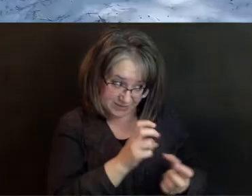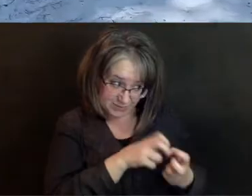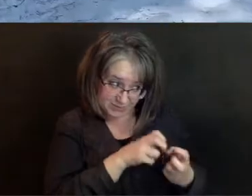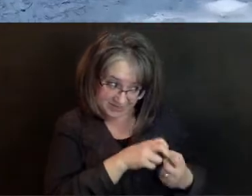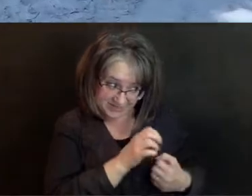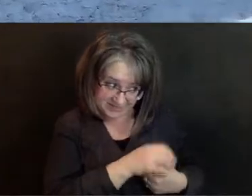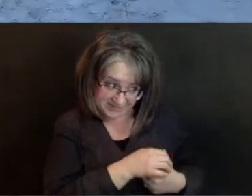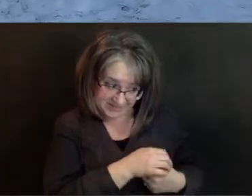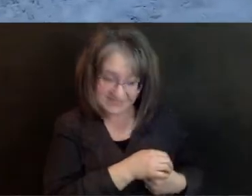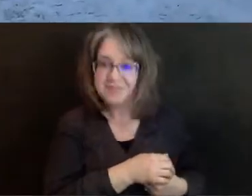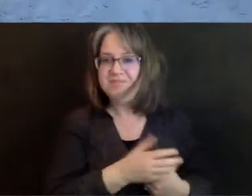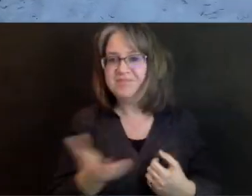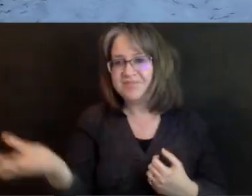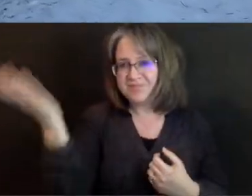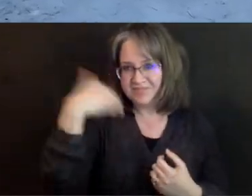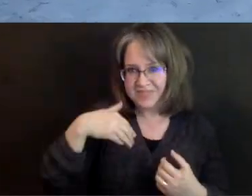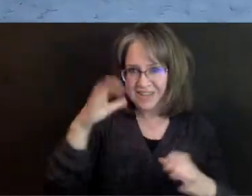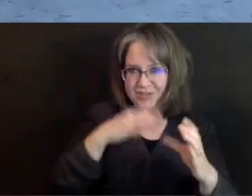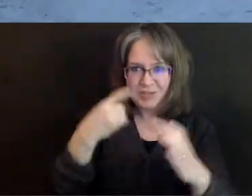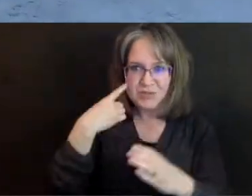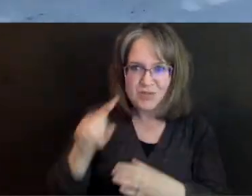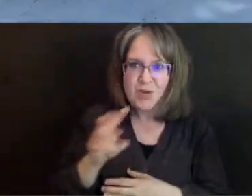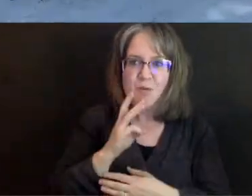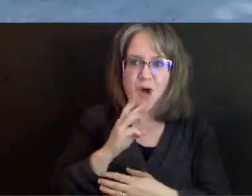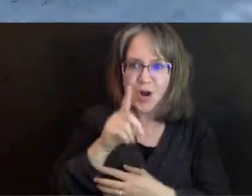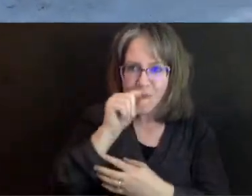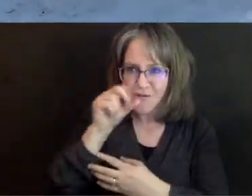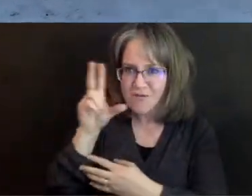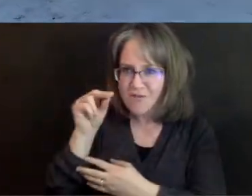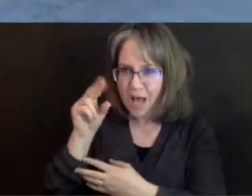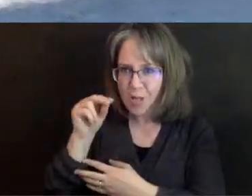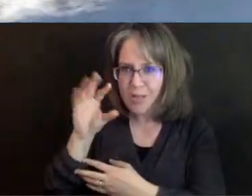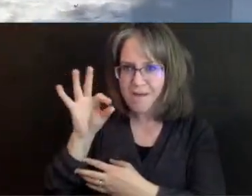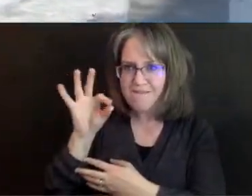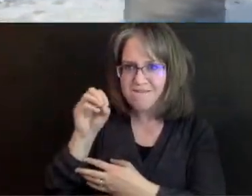Squirrel. Now, let's go find some waterfowl.